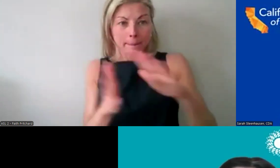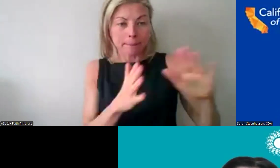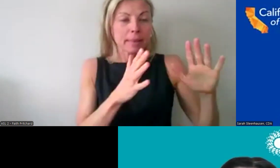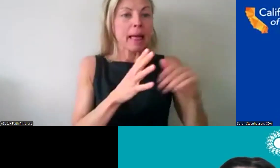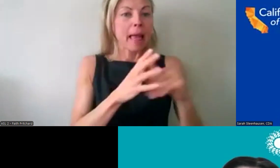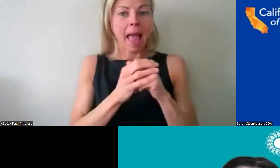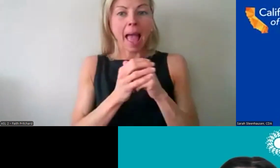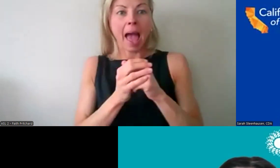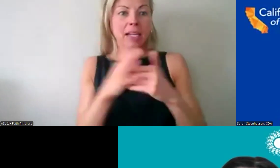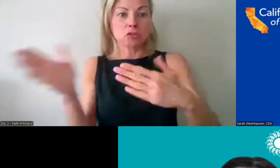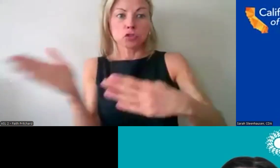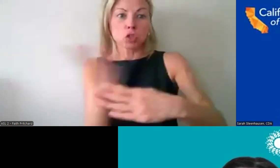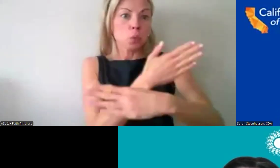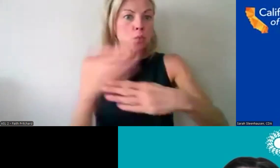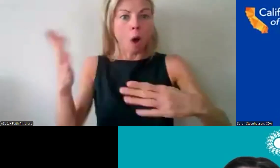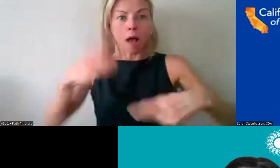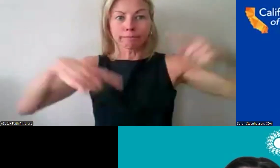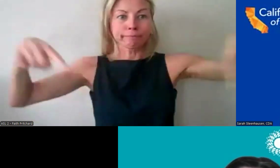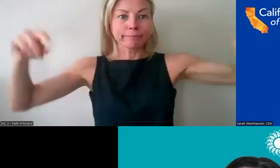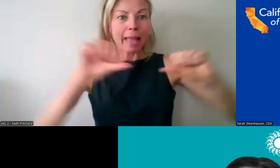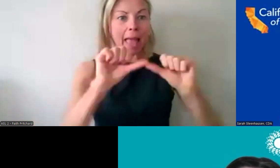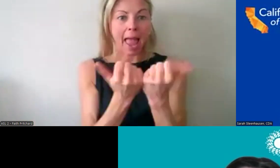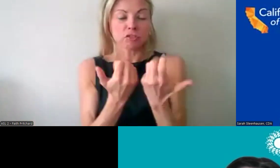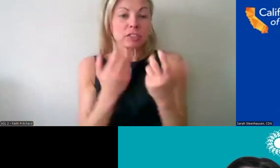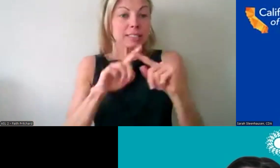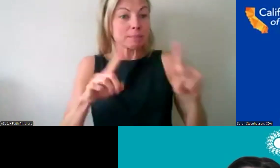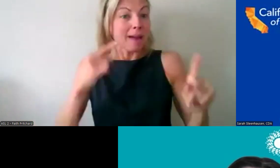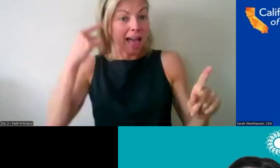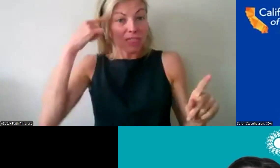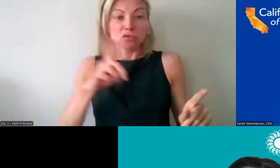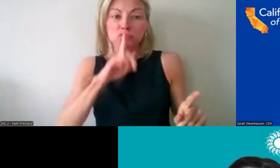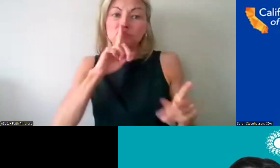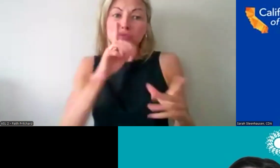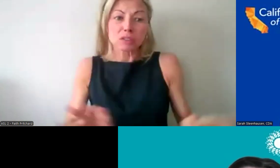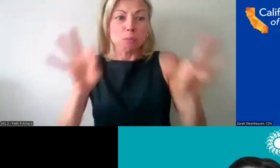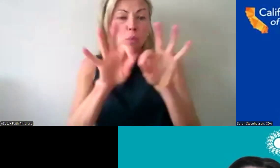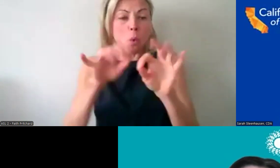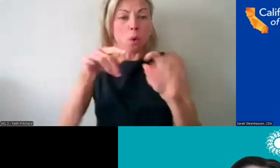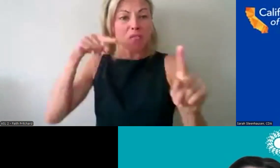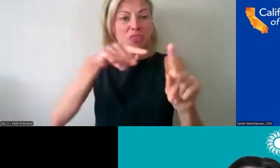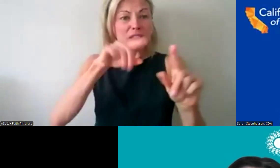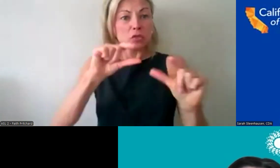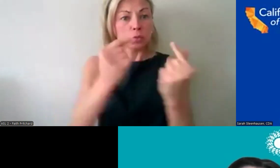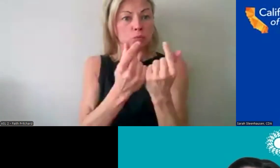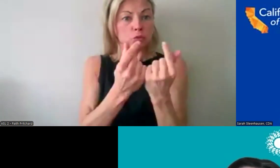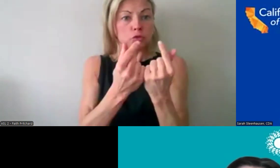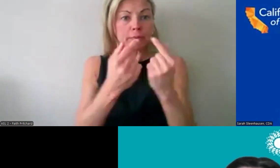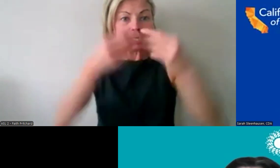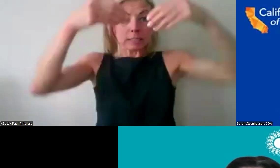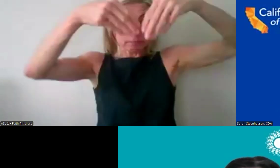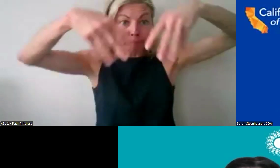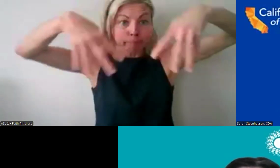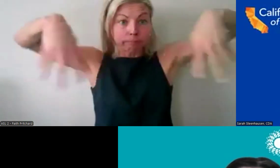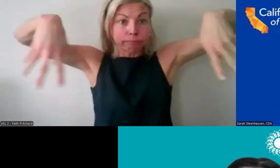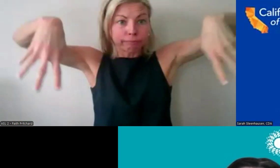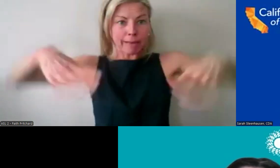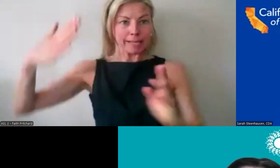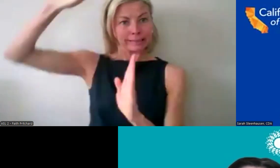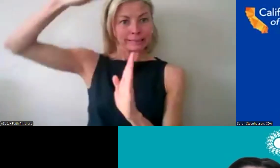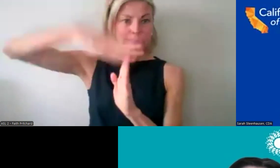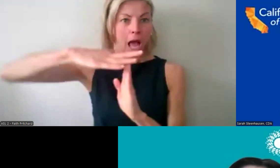what would be the right place, but I just say that to say, I think it's really important that this be a group that is a direct line to sort of the top decision